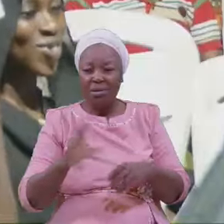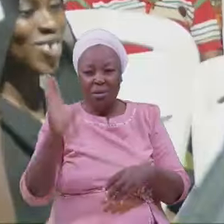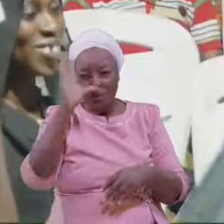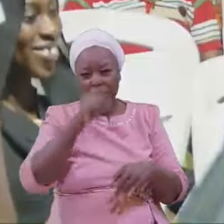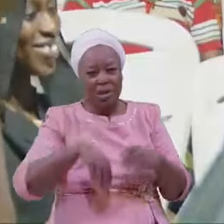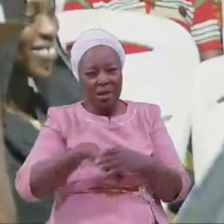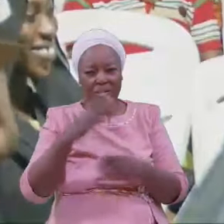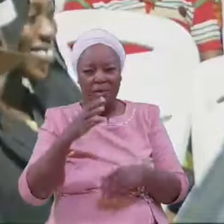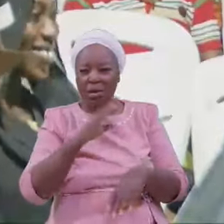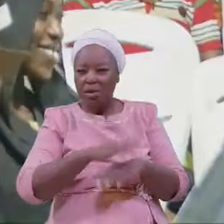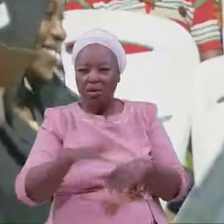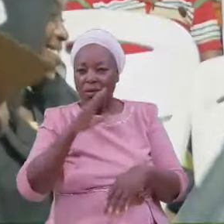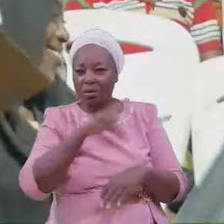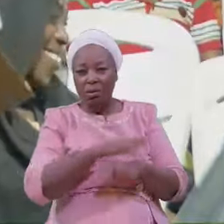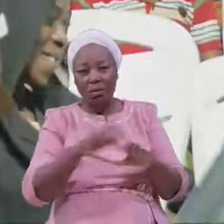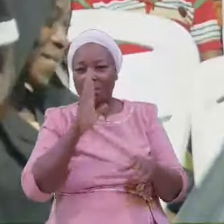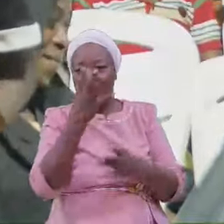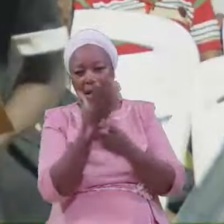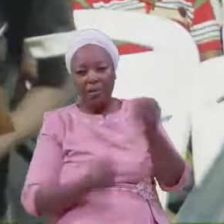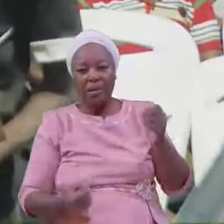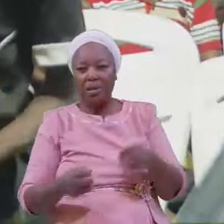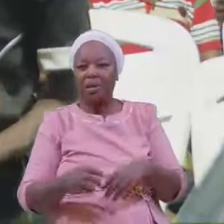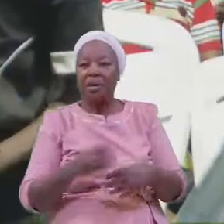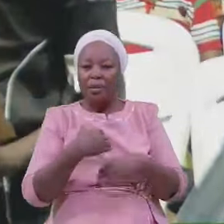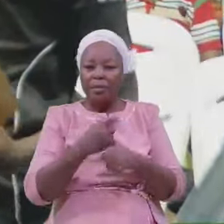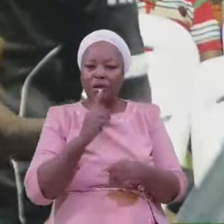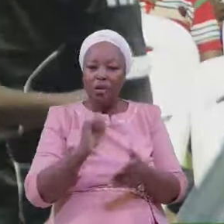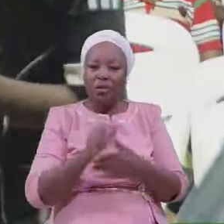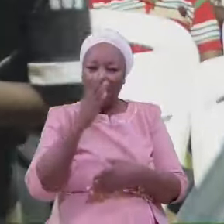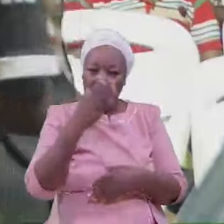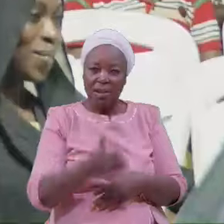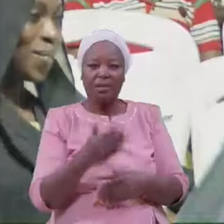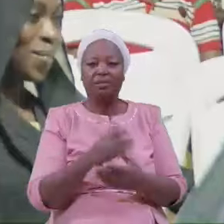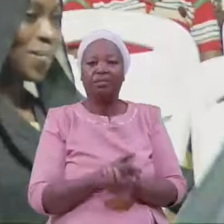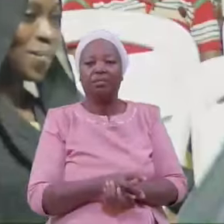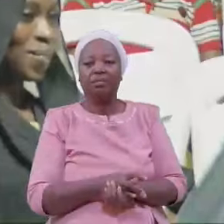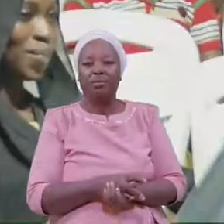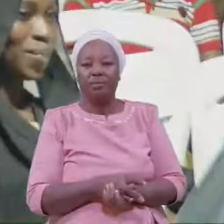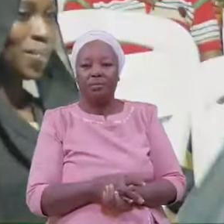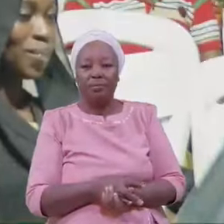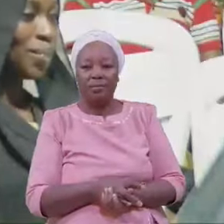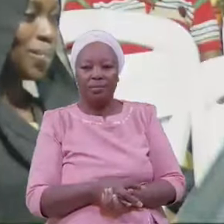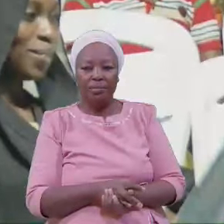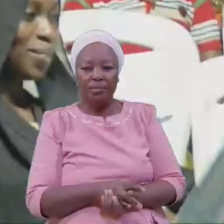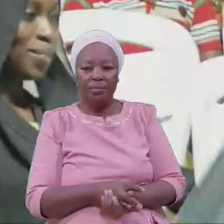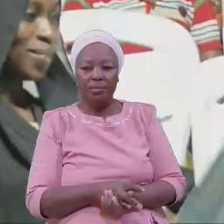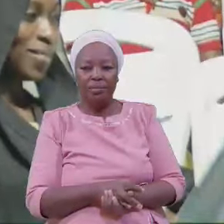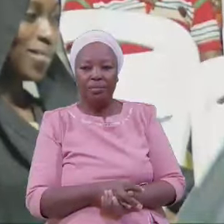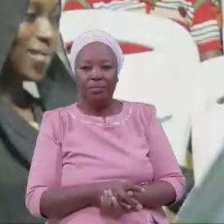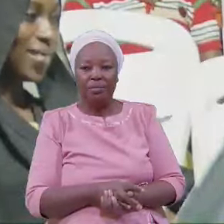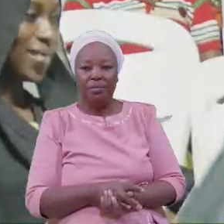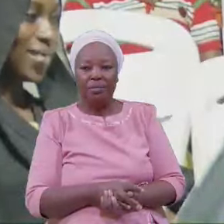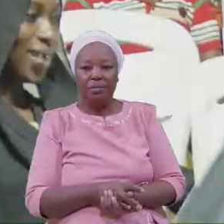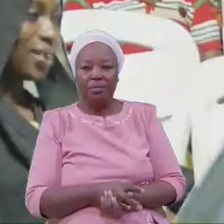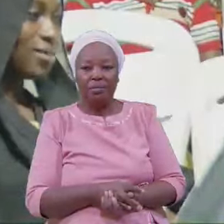our converts together, as well as you who have given your life to Christ yourself should endeavor